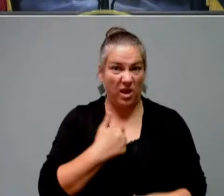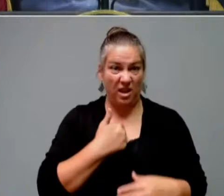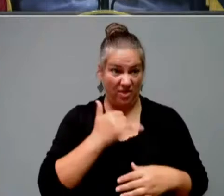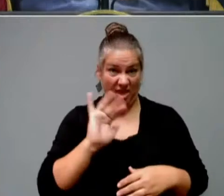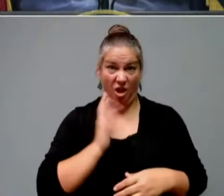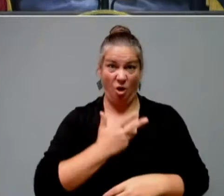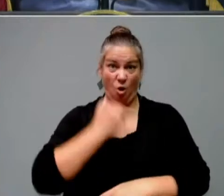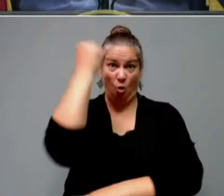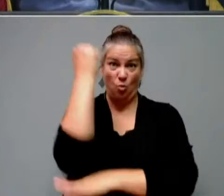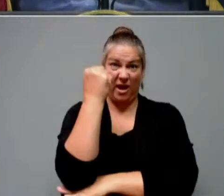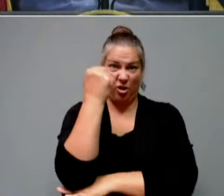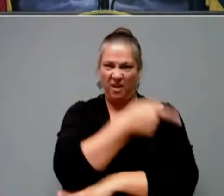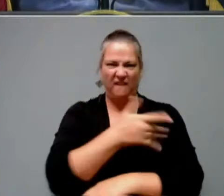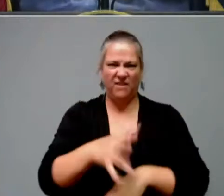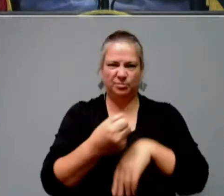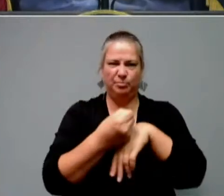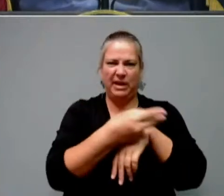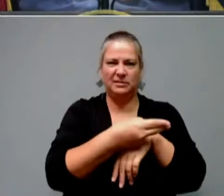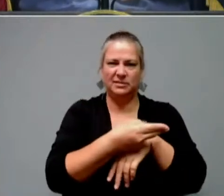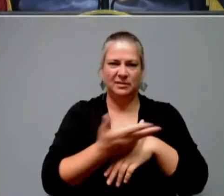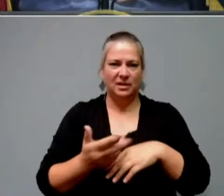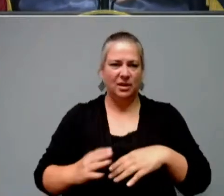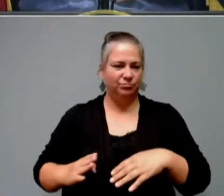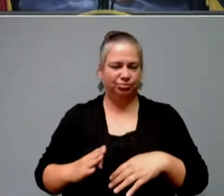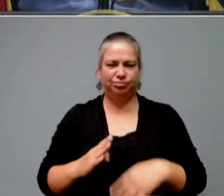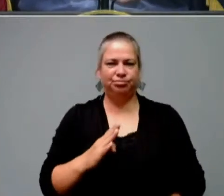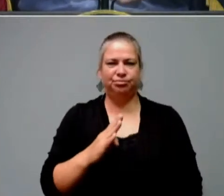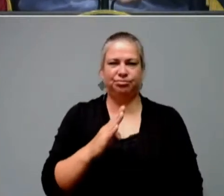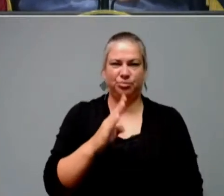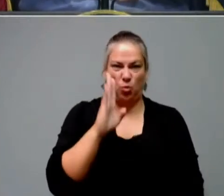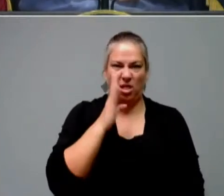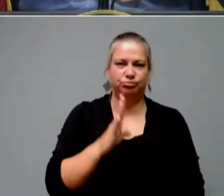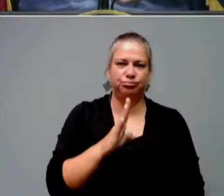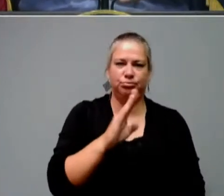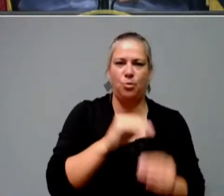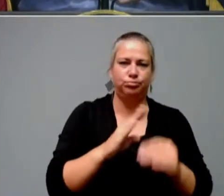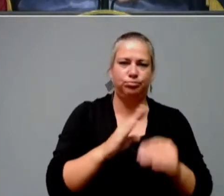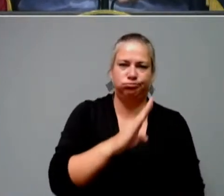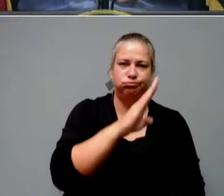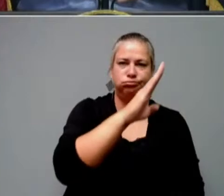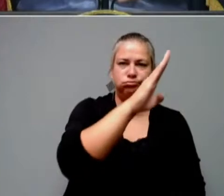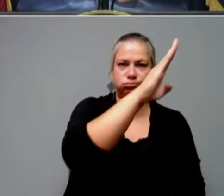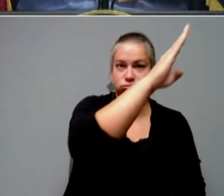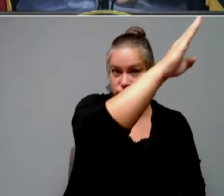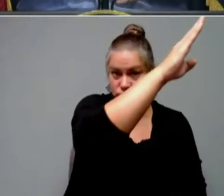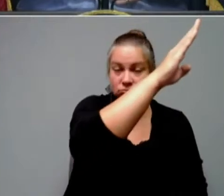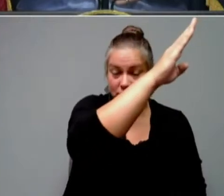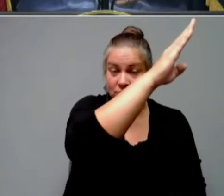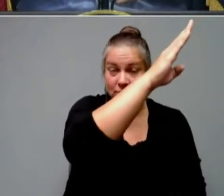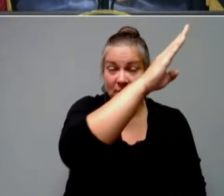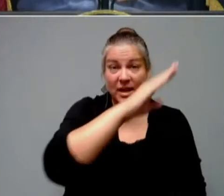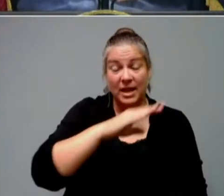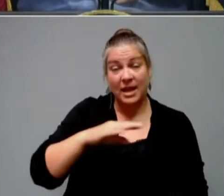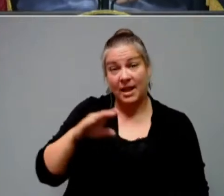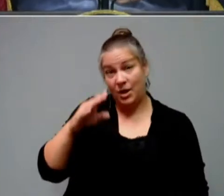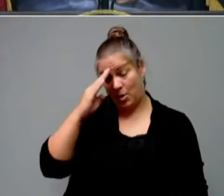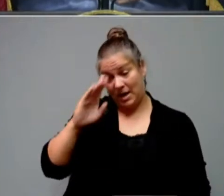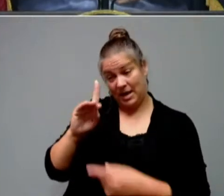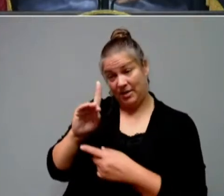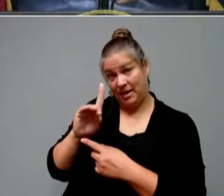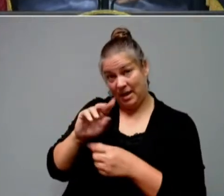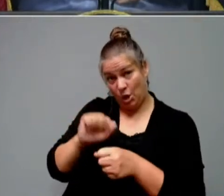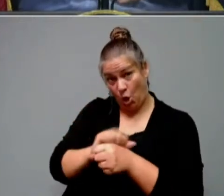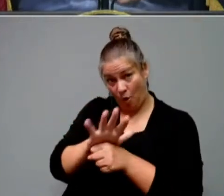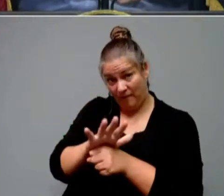ICUs. What we're finding across the states is this disease, this version of COVID, the Delta variant, is hitting